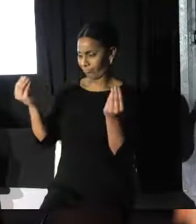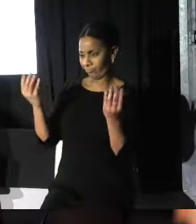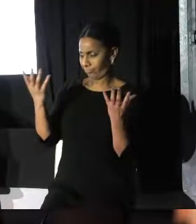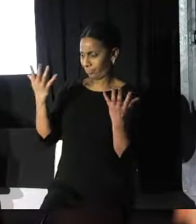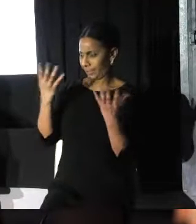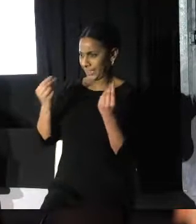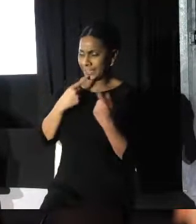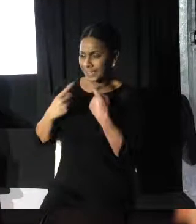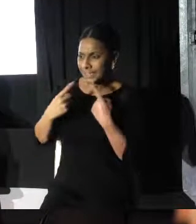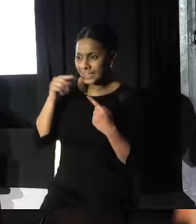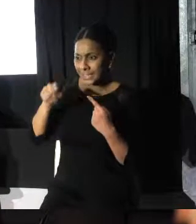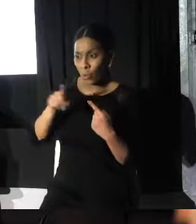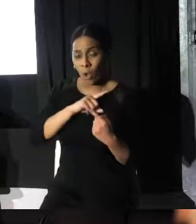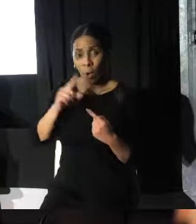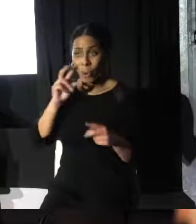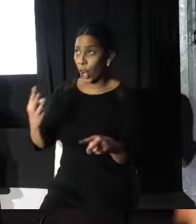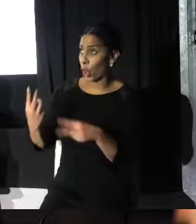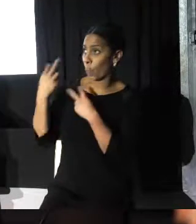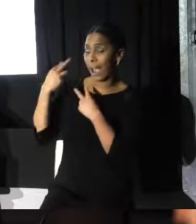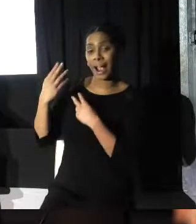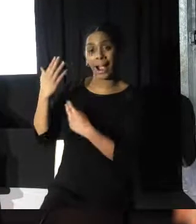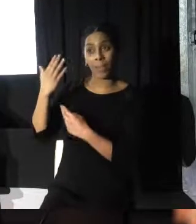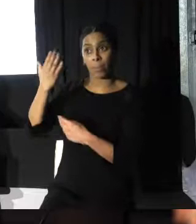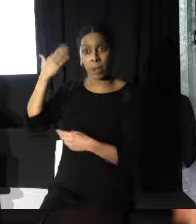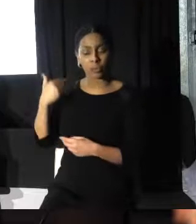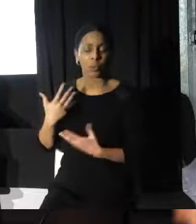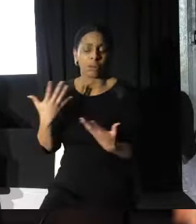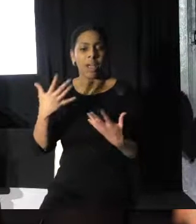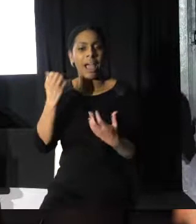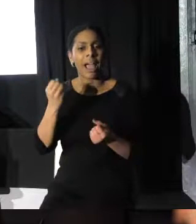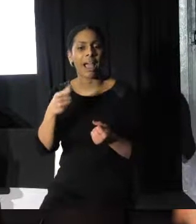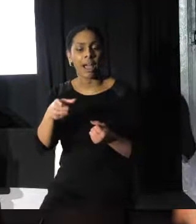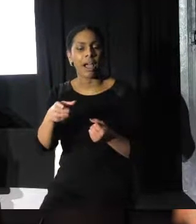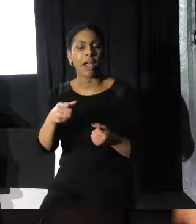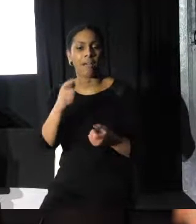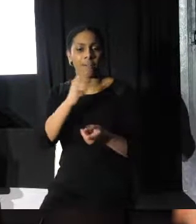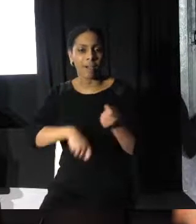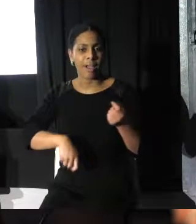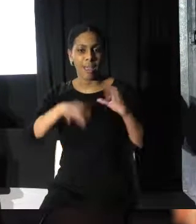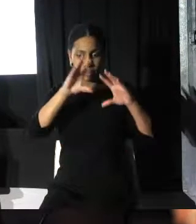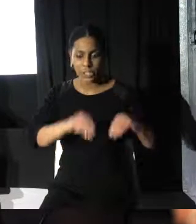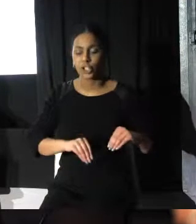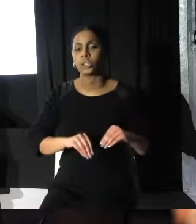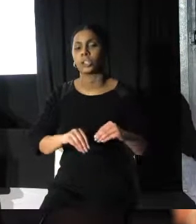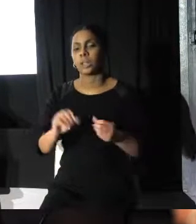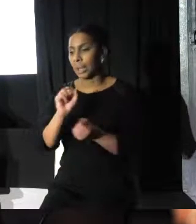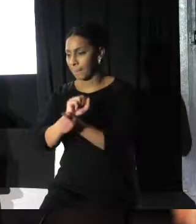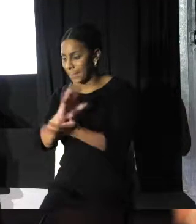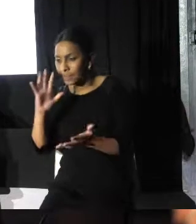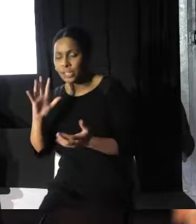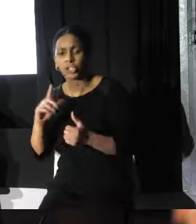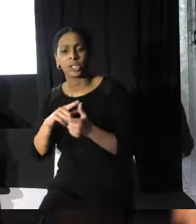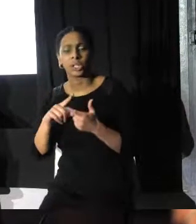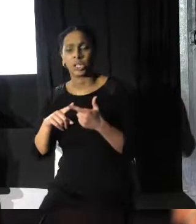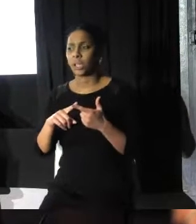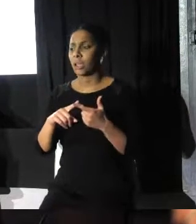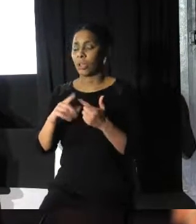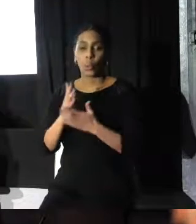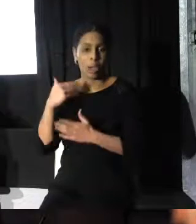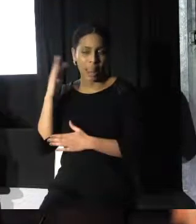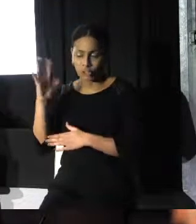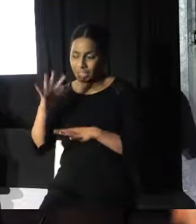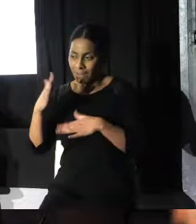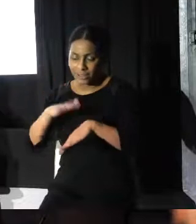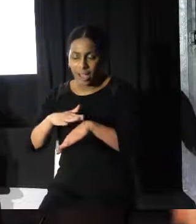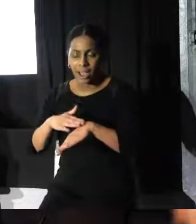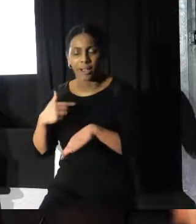we think of the past. Maybe, so we've got abolition and emancipation, and I think I didn't have time in the lecture to talk about